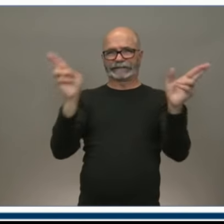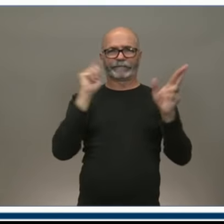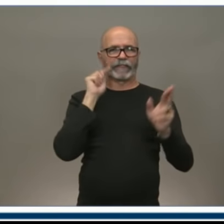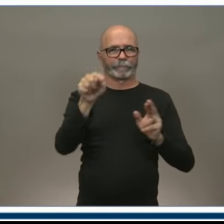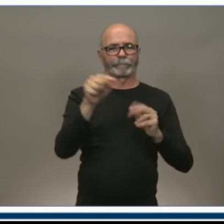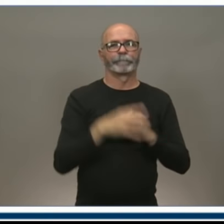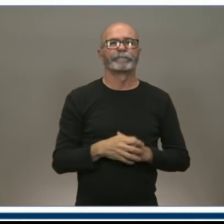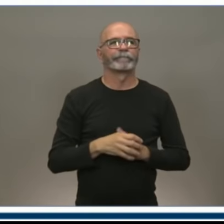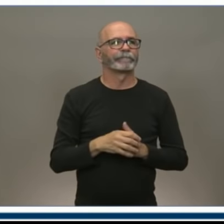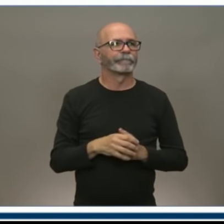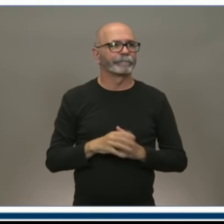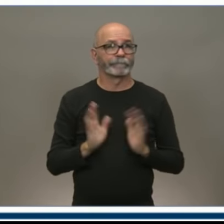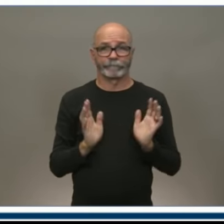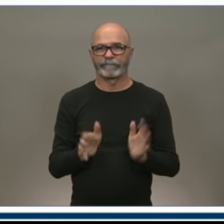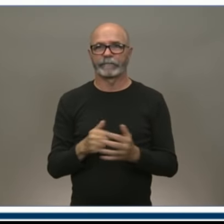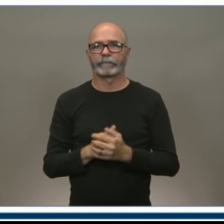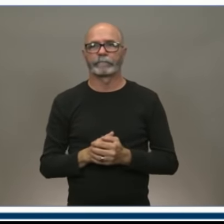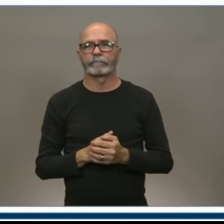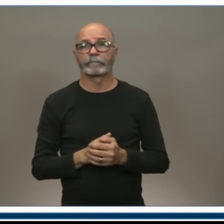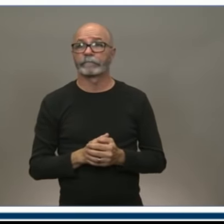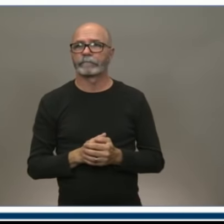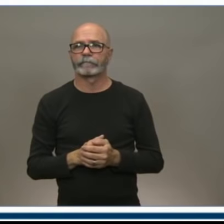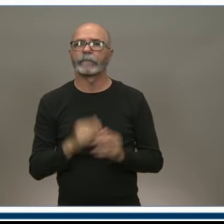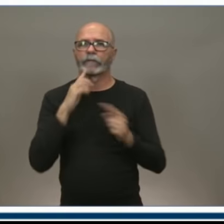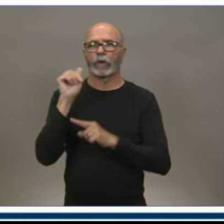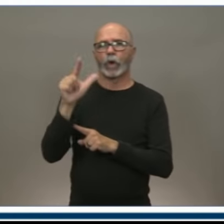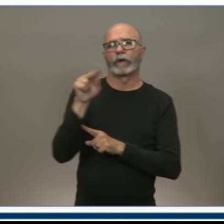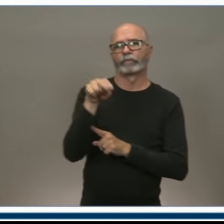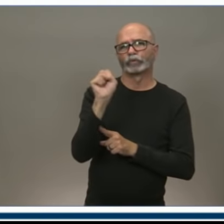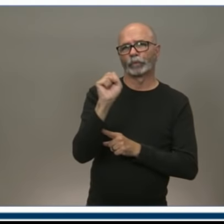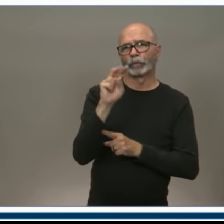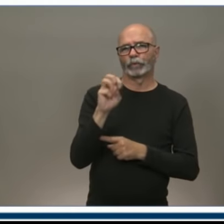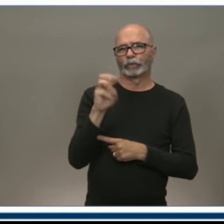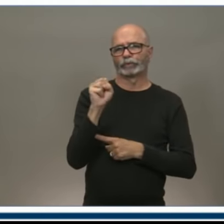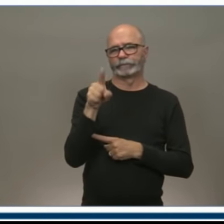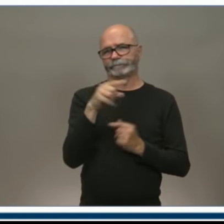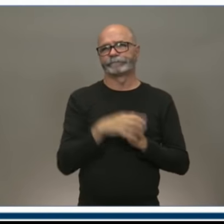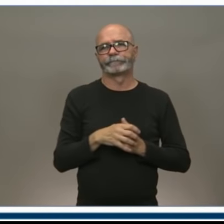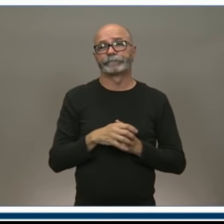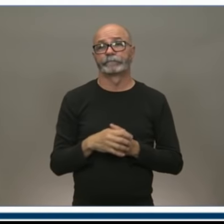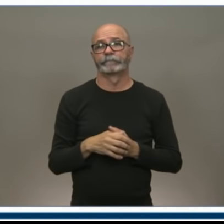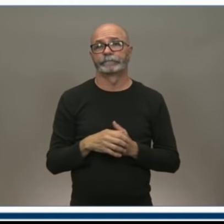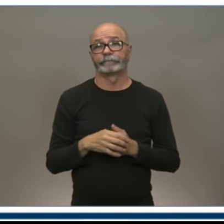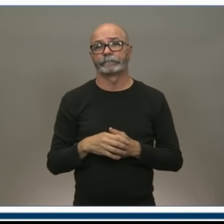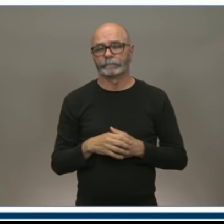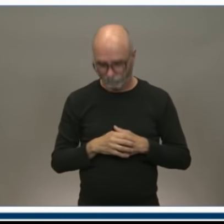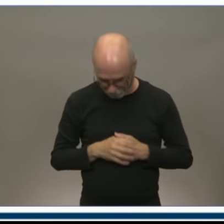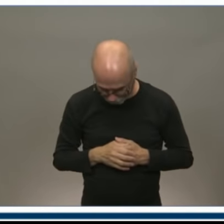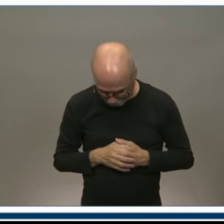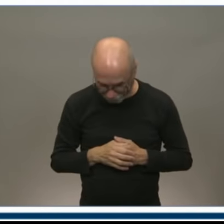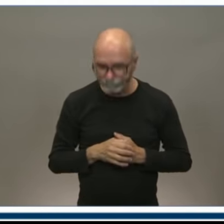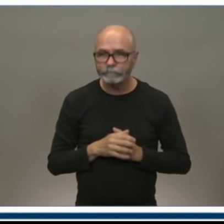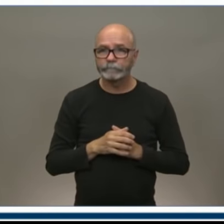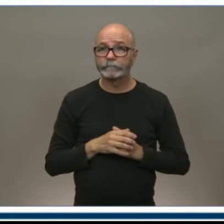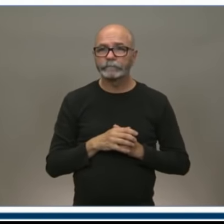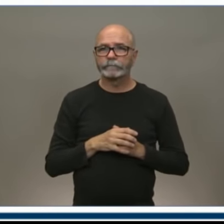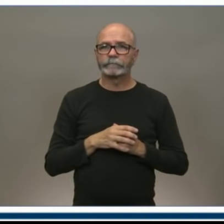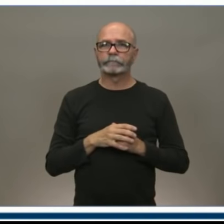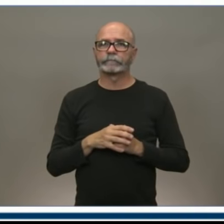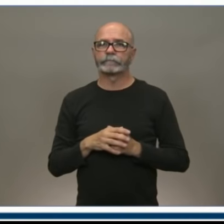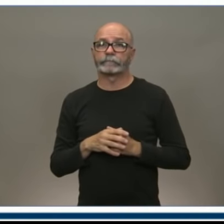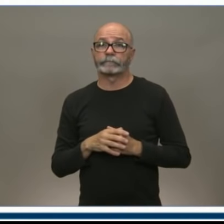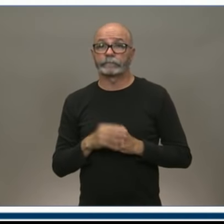Nova Scotia. Dr. Strang, I'm hearing that there is a nursing home in Windsor that has canceled all activities due to what they describe as potential